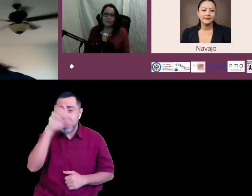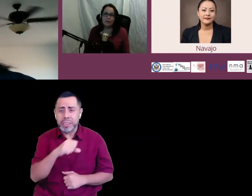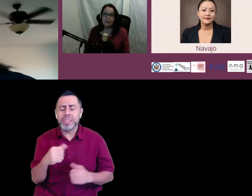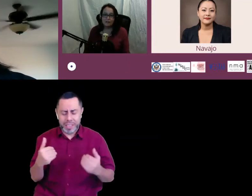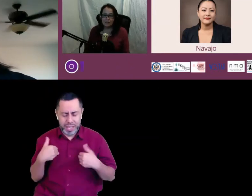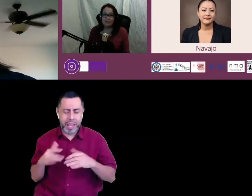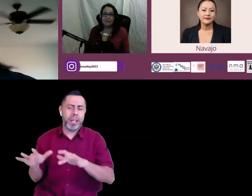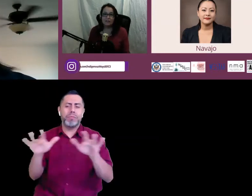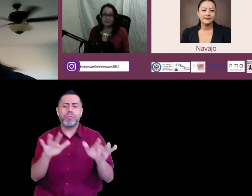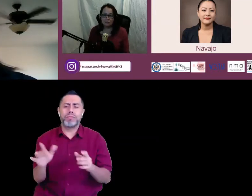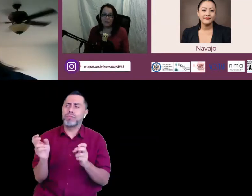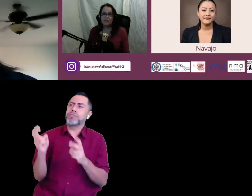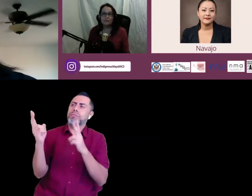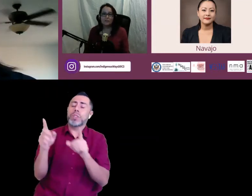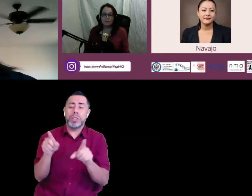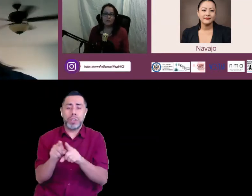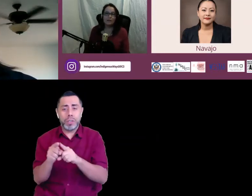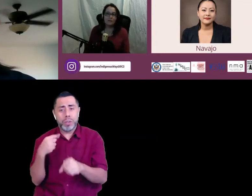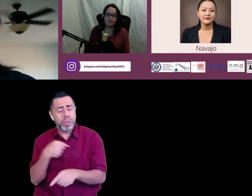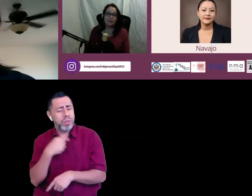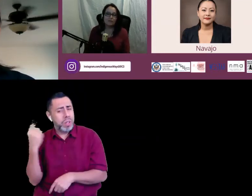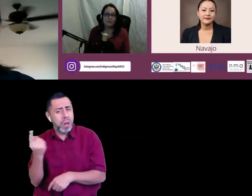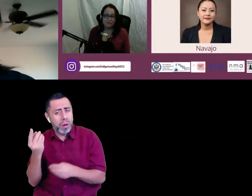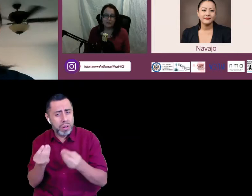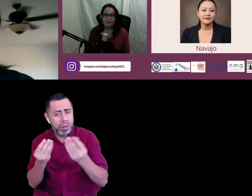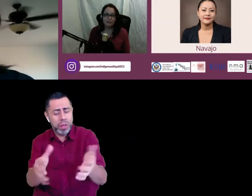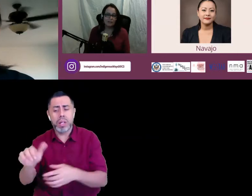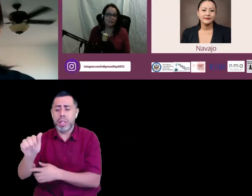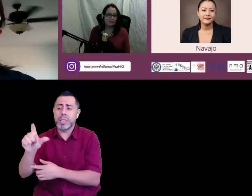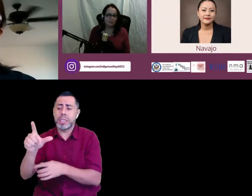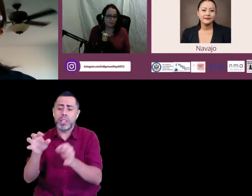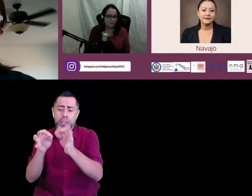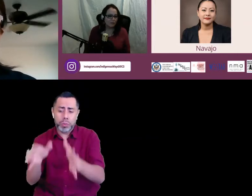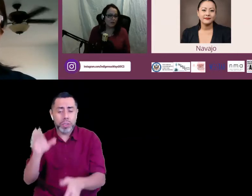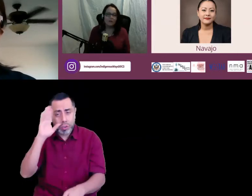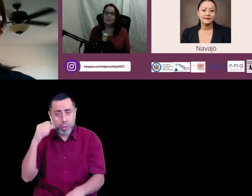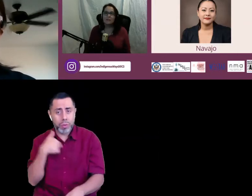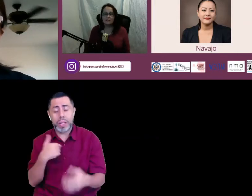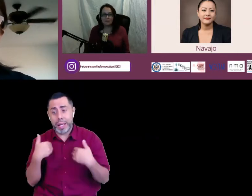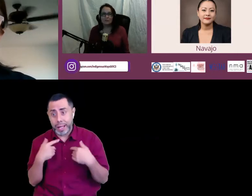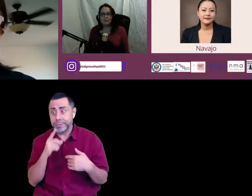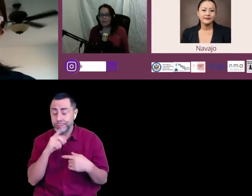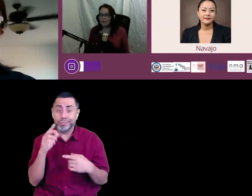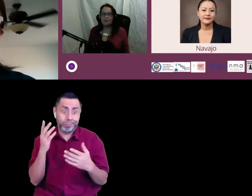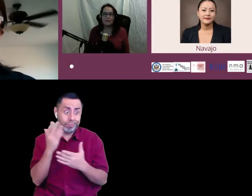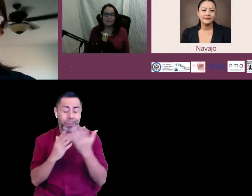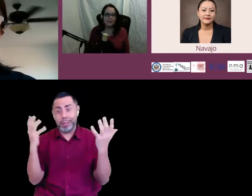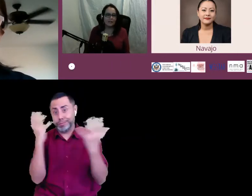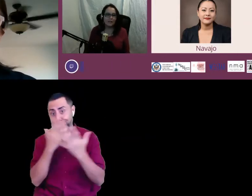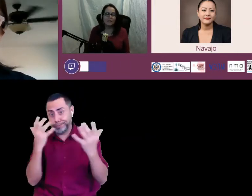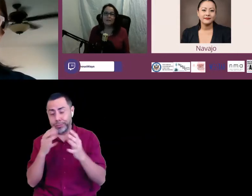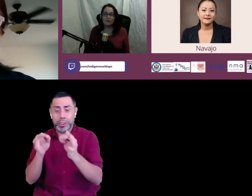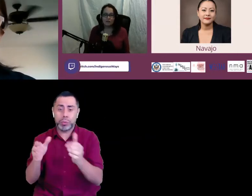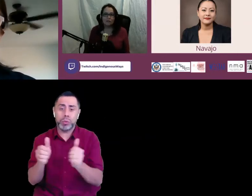shows all have ASL interpreters, and we do have the most amazing ASL interpreters that are conceptually accurate